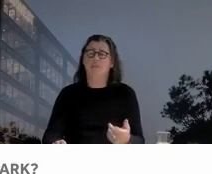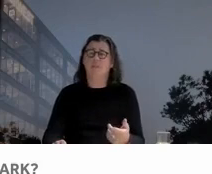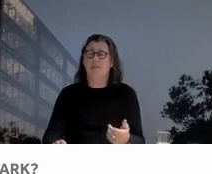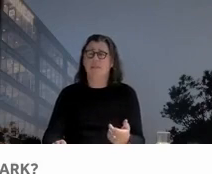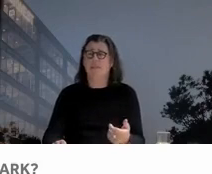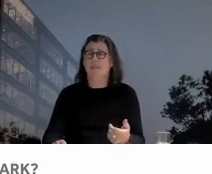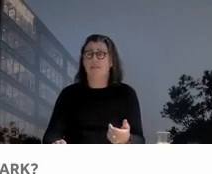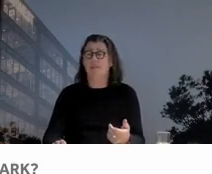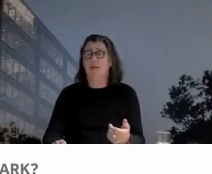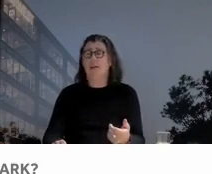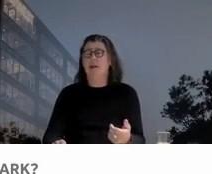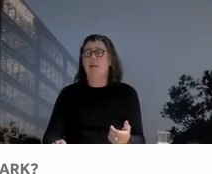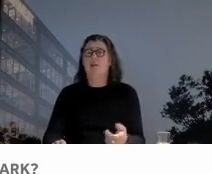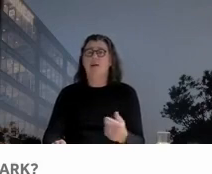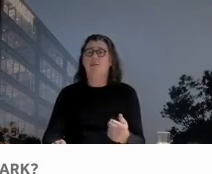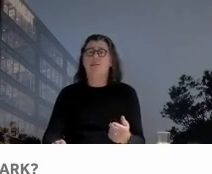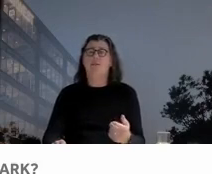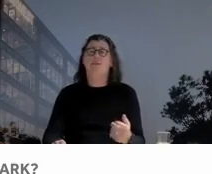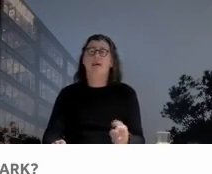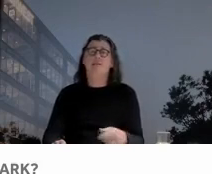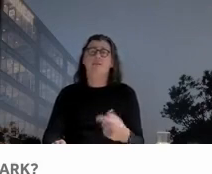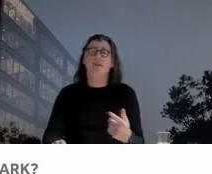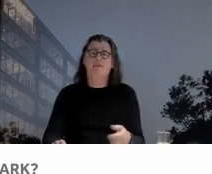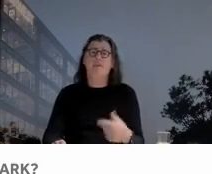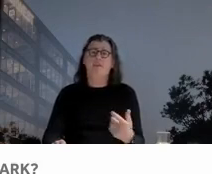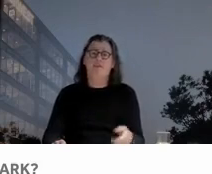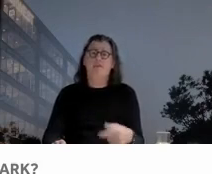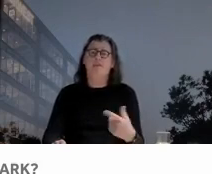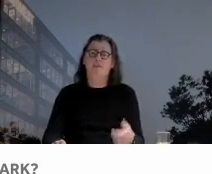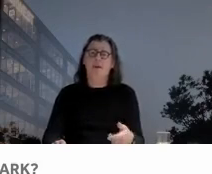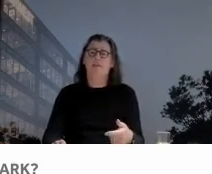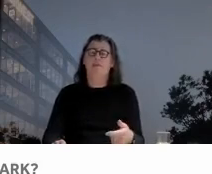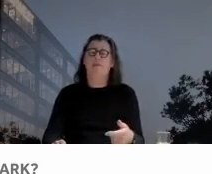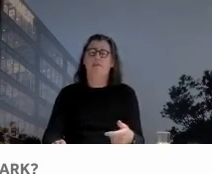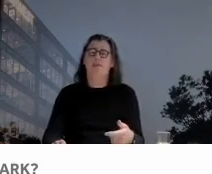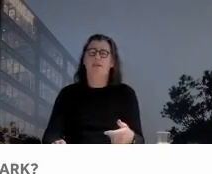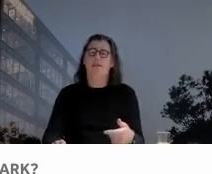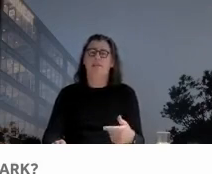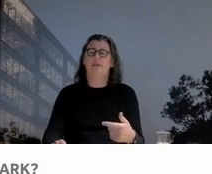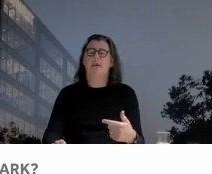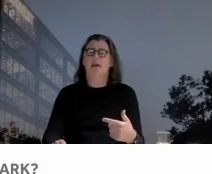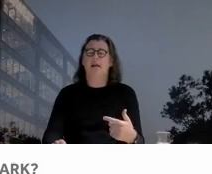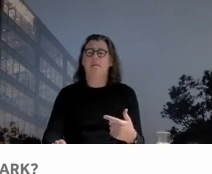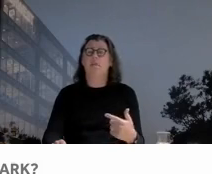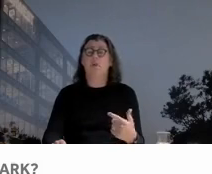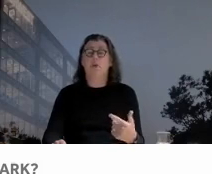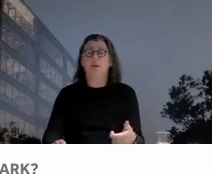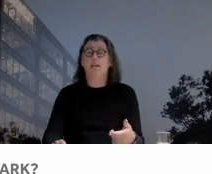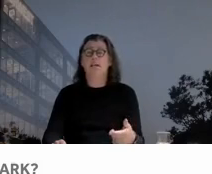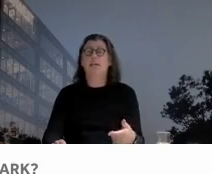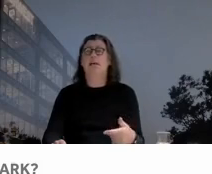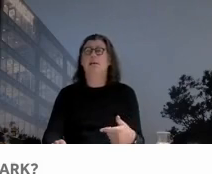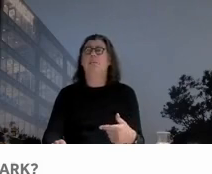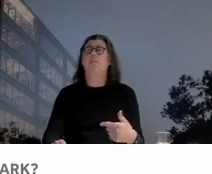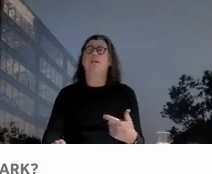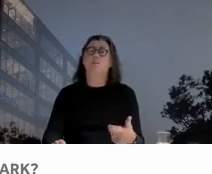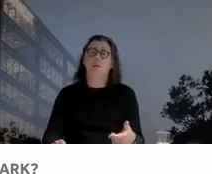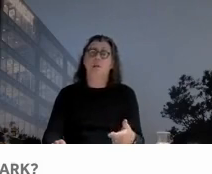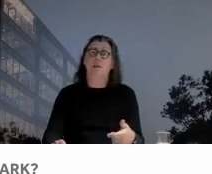4 to 6 weeks, I think, to do. And we asked ourselves, how can we have this level of iteration on projects more